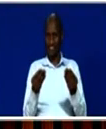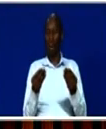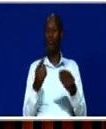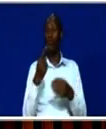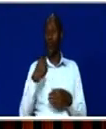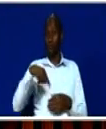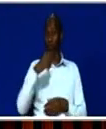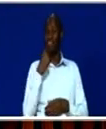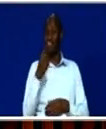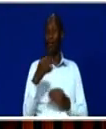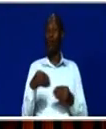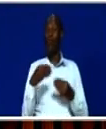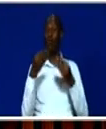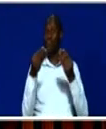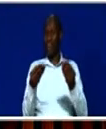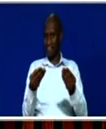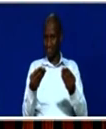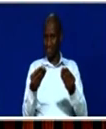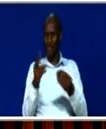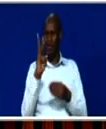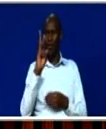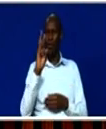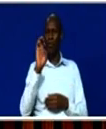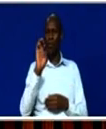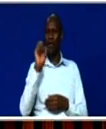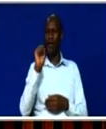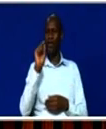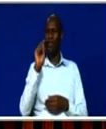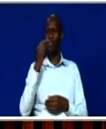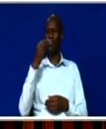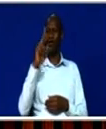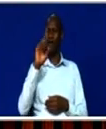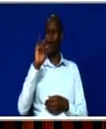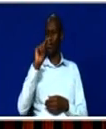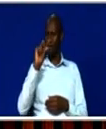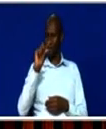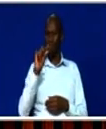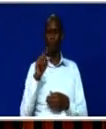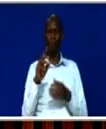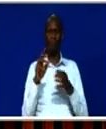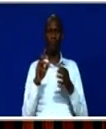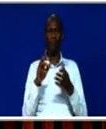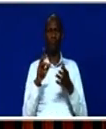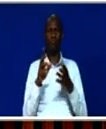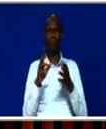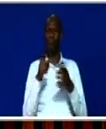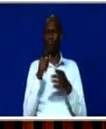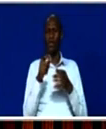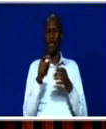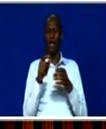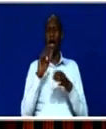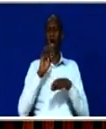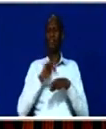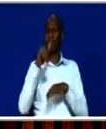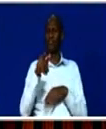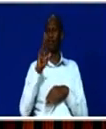saying we are providing the facts about weathering. So when you are called upon to say what weathering is, you